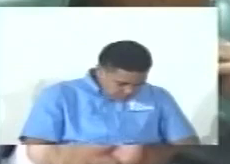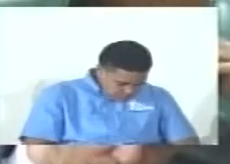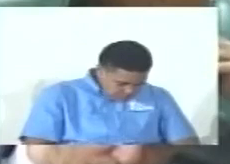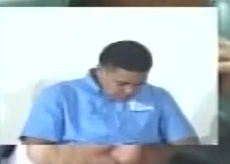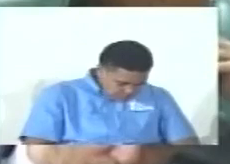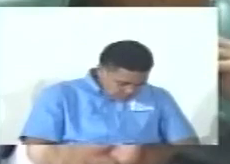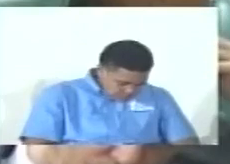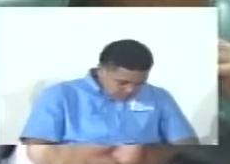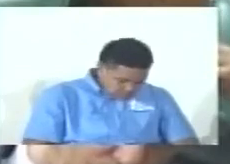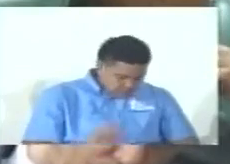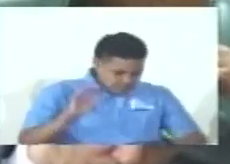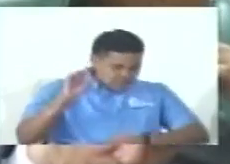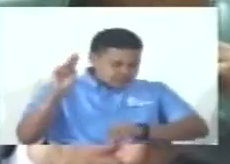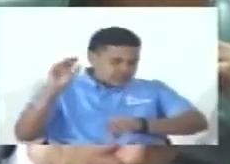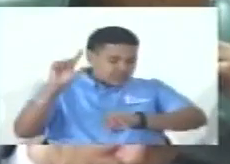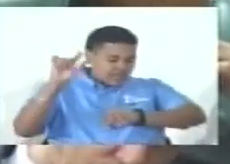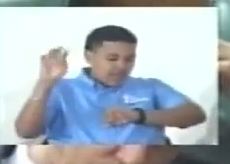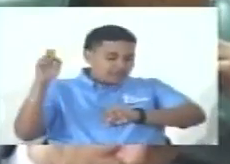also know of him